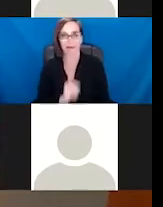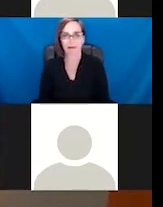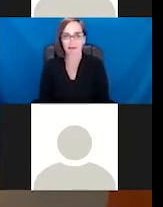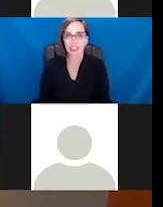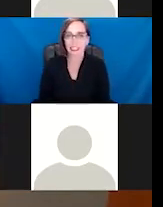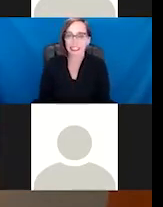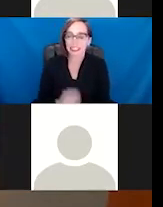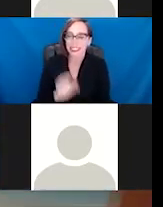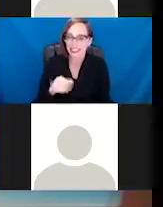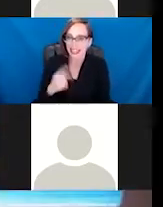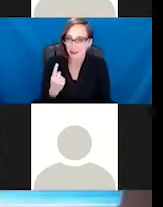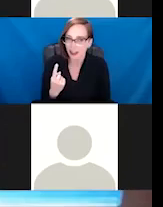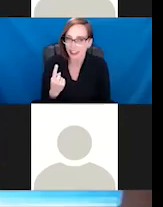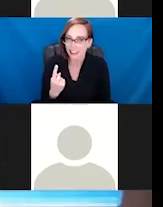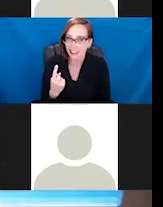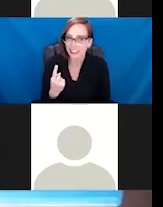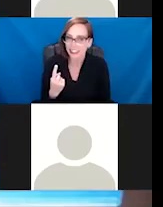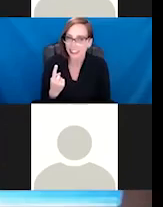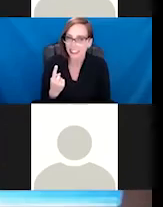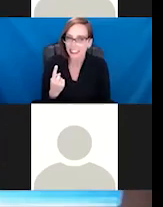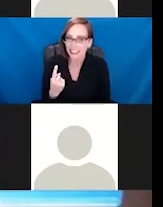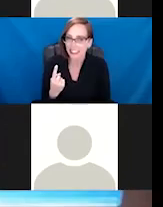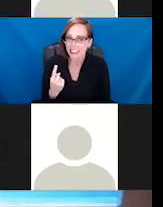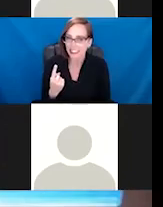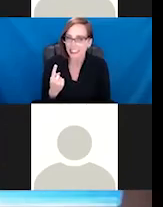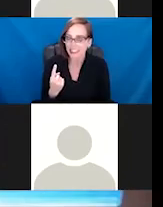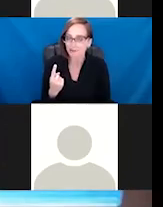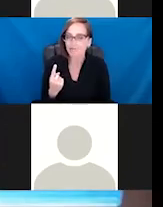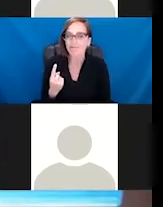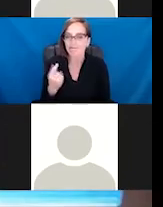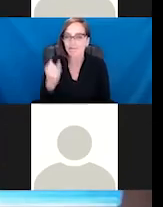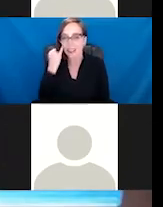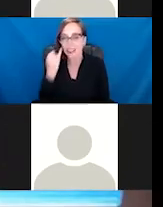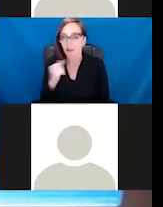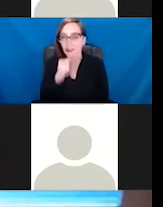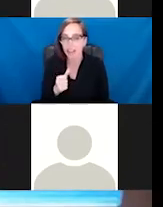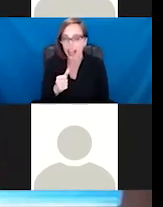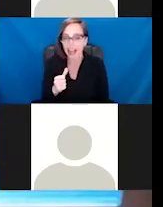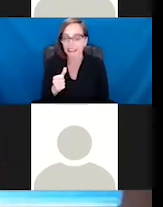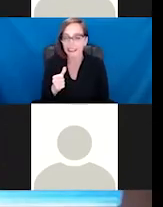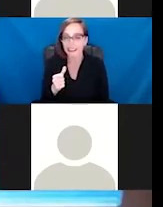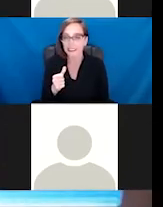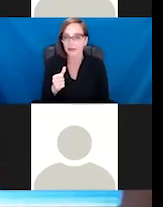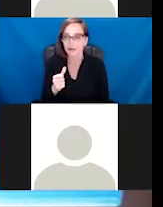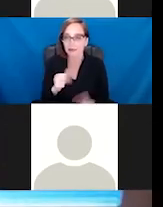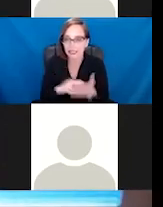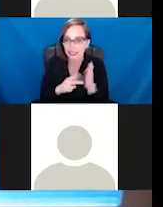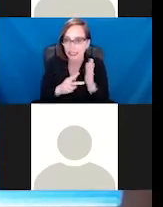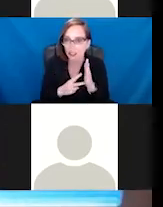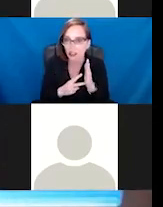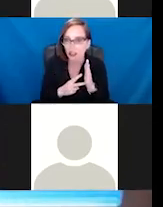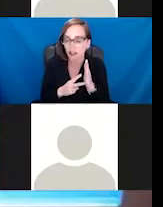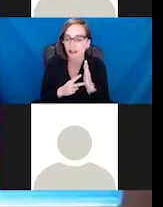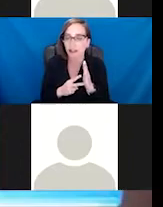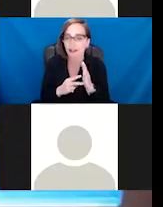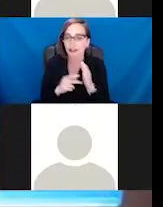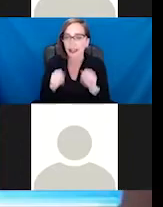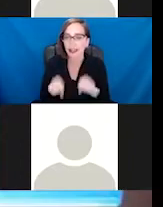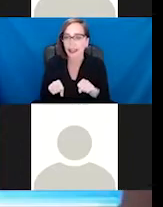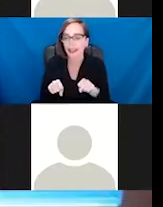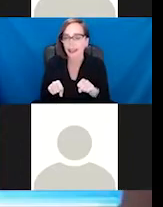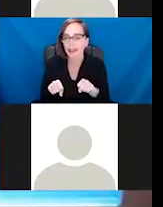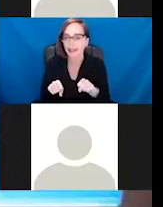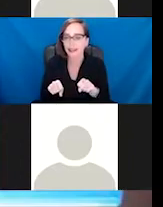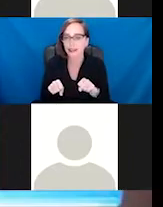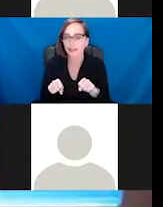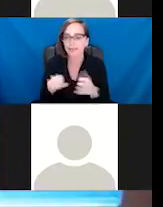is, if we're not intentional about it, it can lead to peanut butter, in which case we will not have moved the needle on anything. But